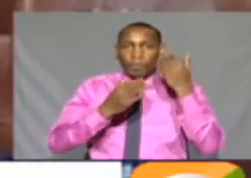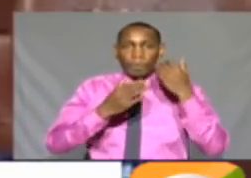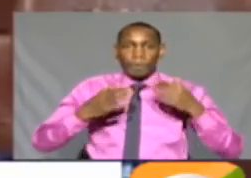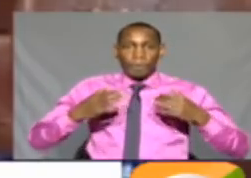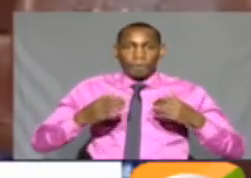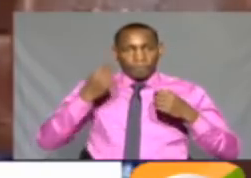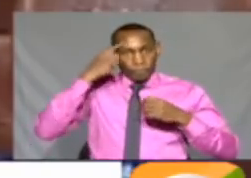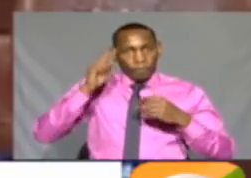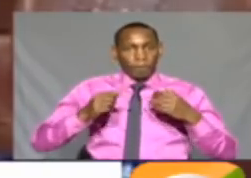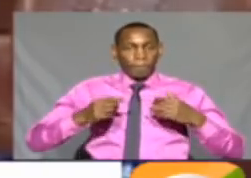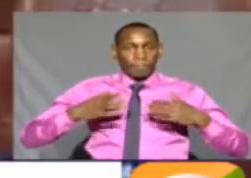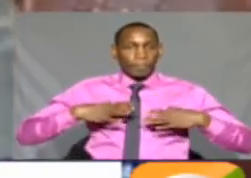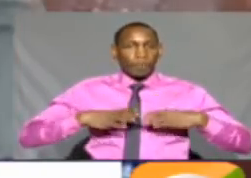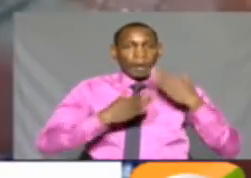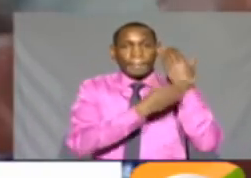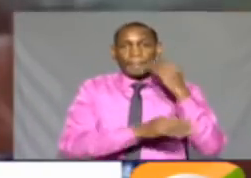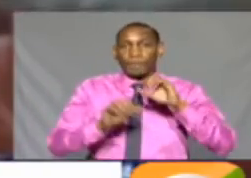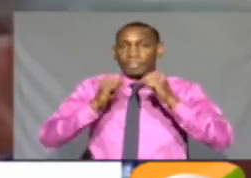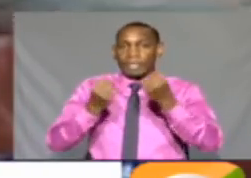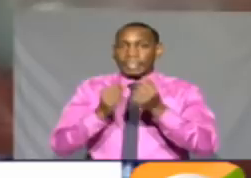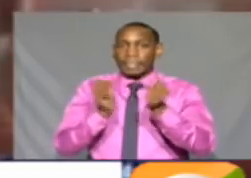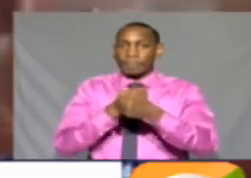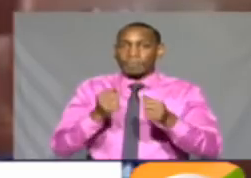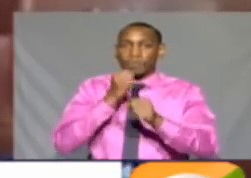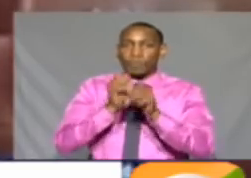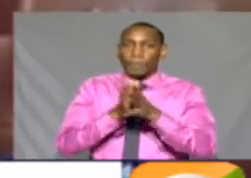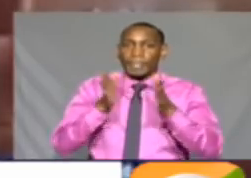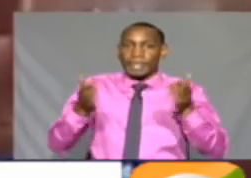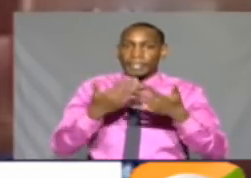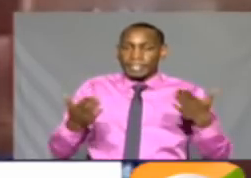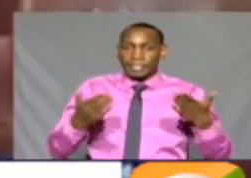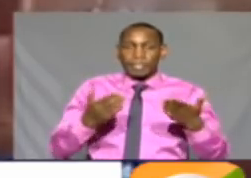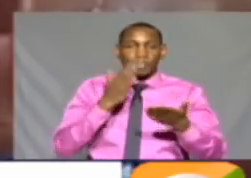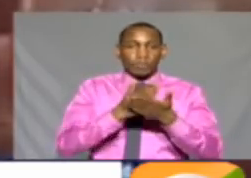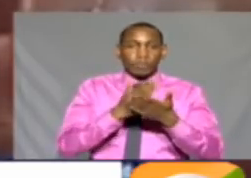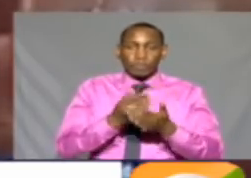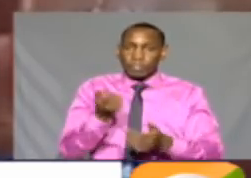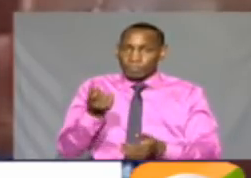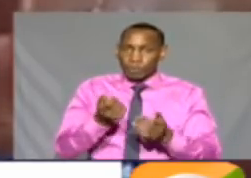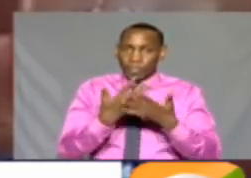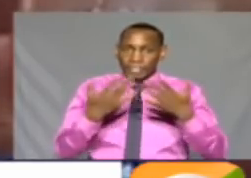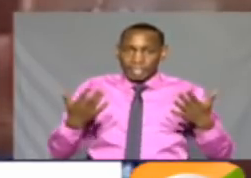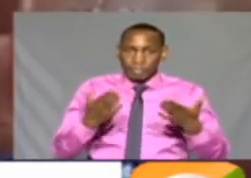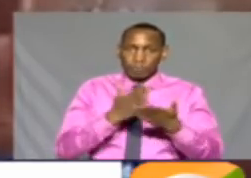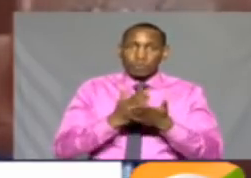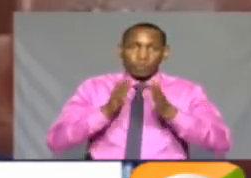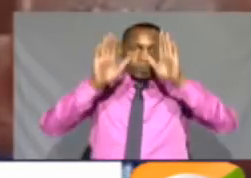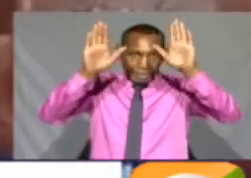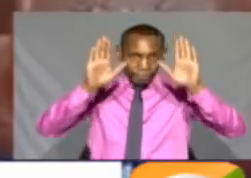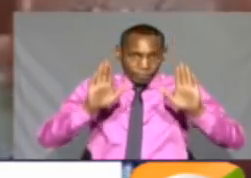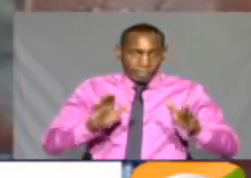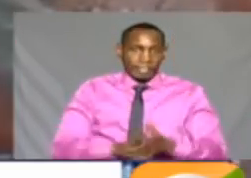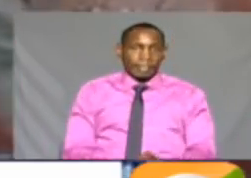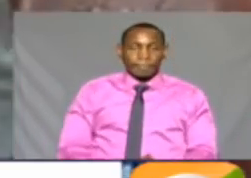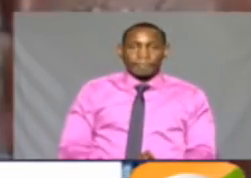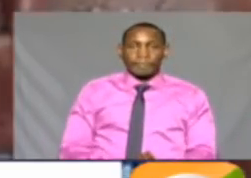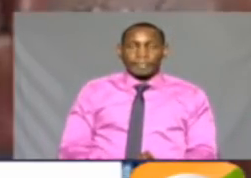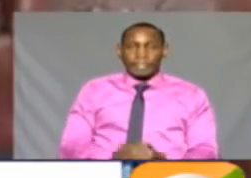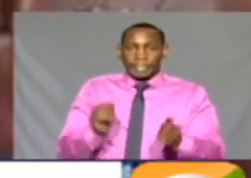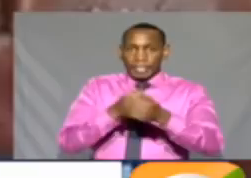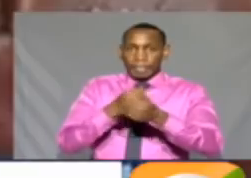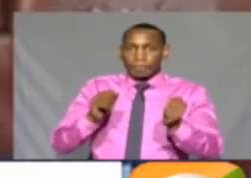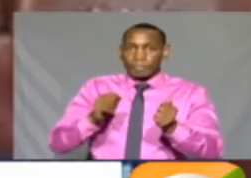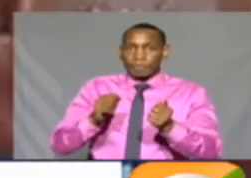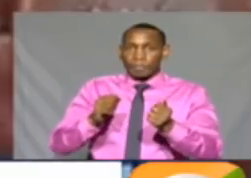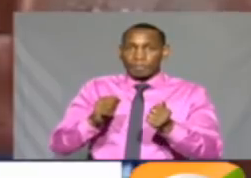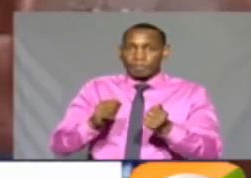society. Because you cannot be able to do big things, even the small things, matters of the heart, matters of common sense. And we, you know, you cannot legislate on